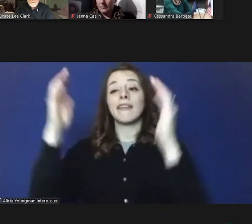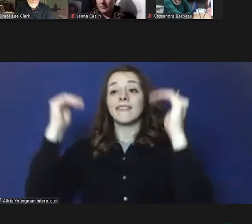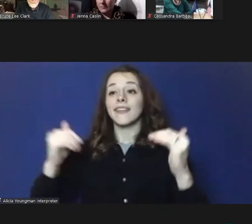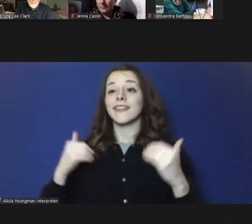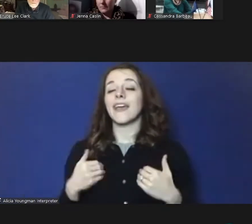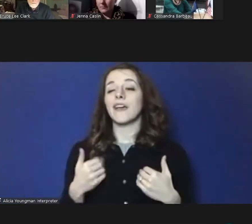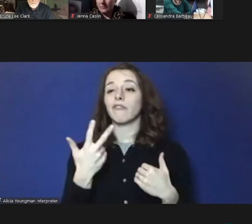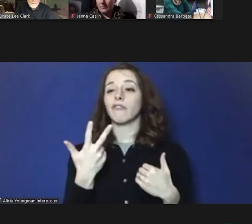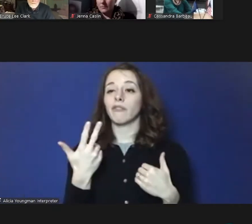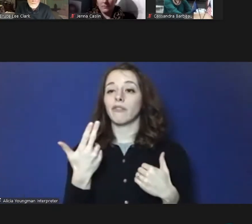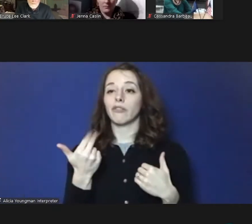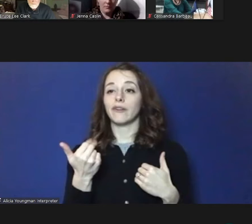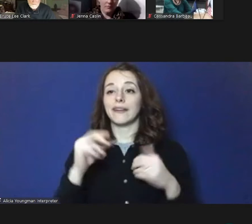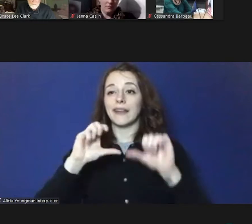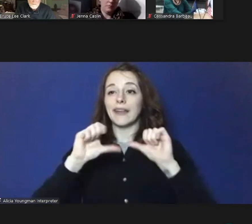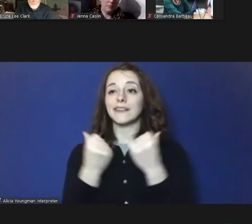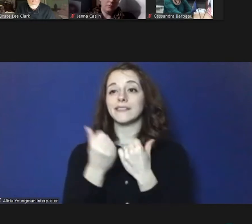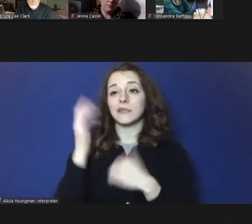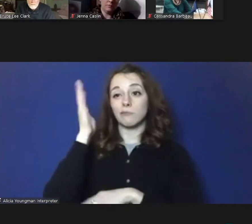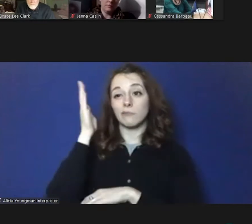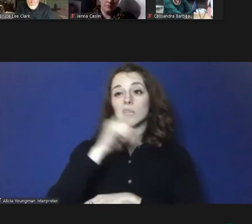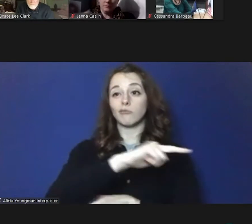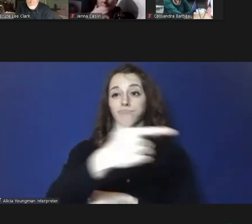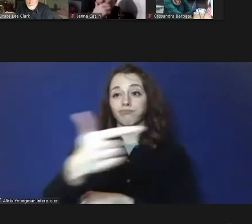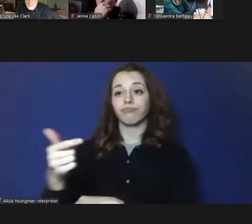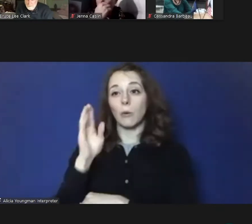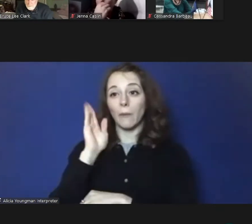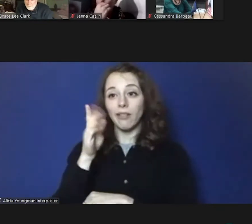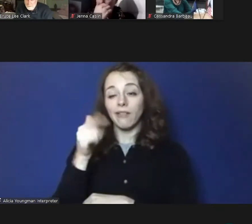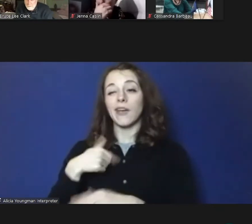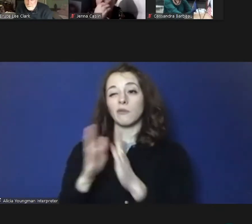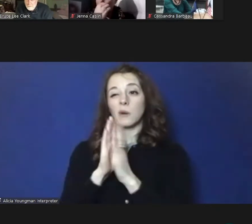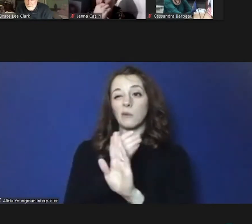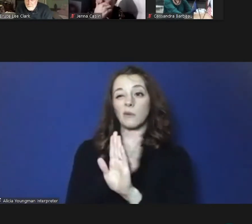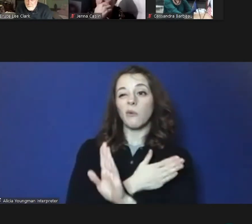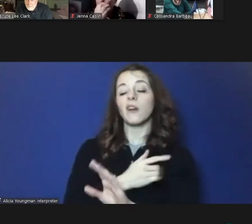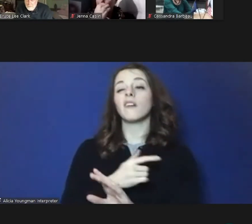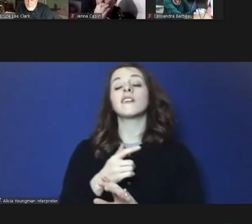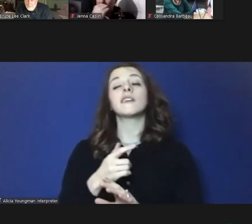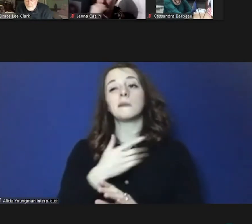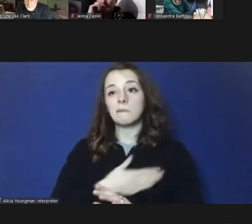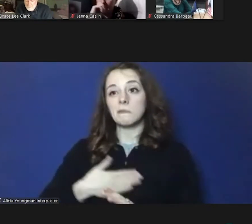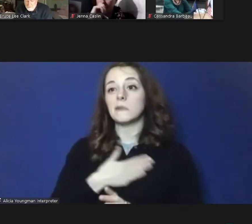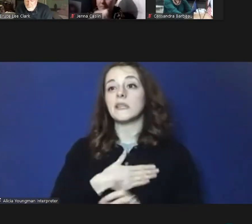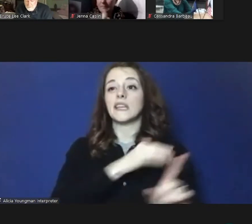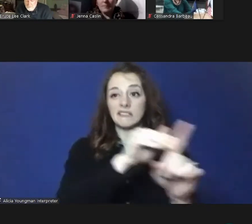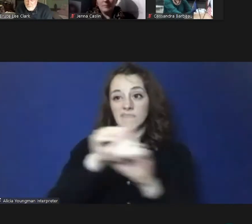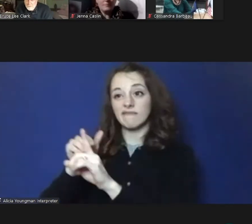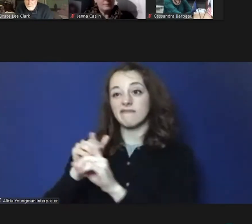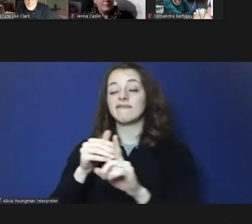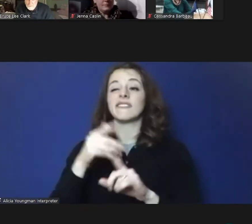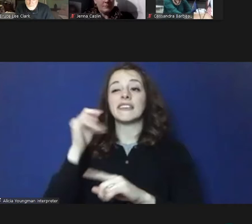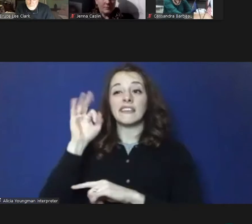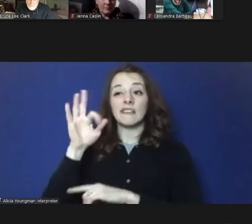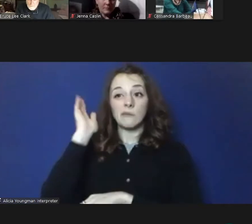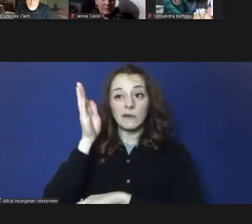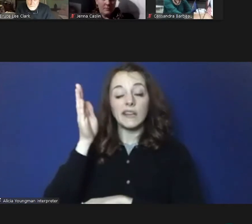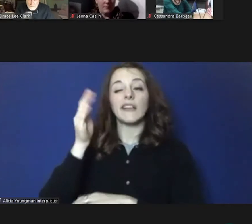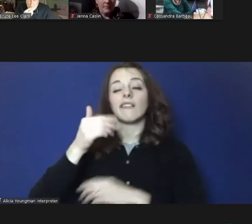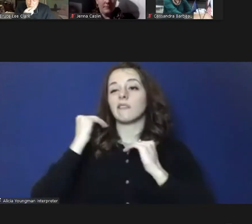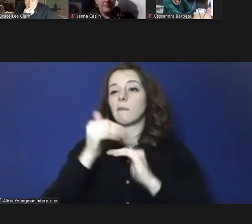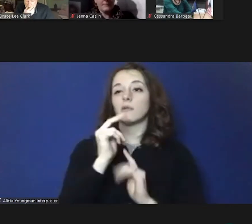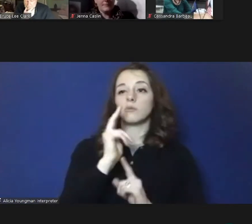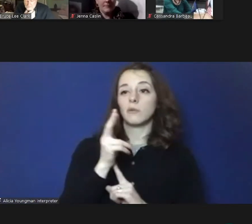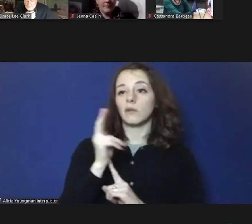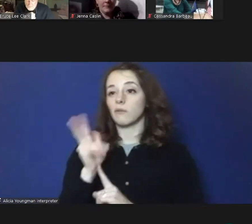we will get to. I do ask in advance that the agency presentations be limited to 2 or 3 minutes each. And then at the conclusion